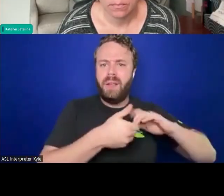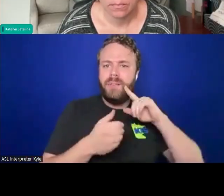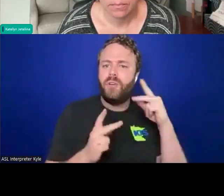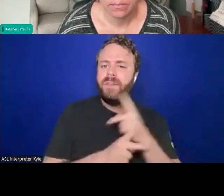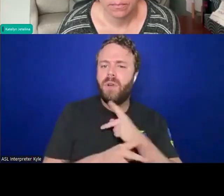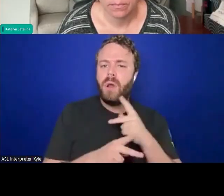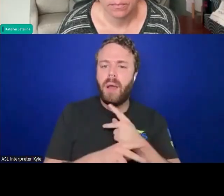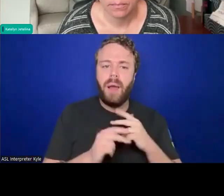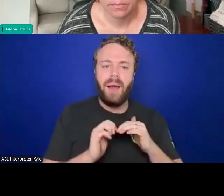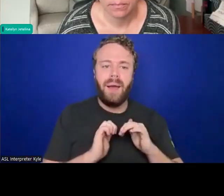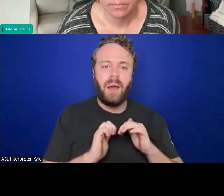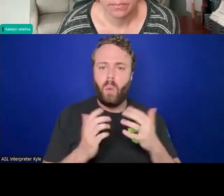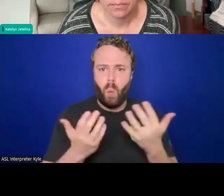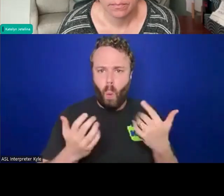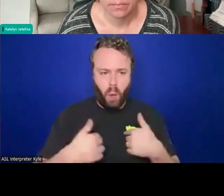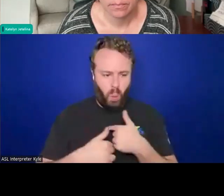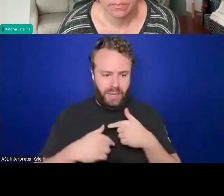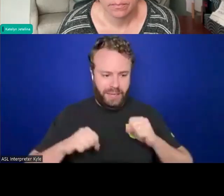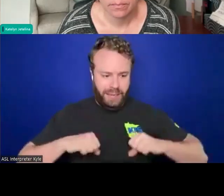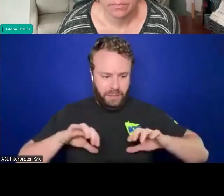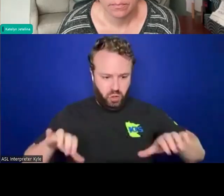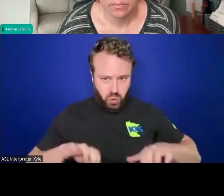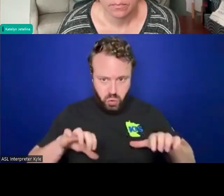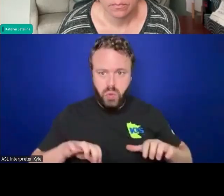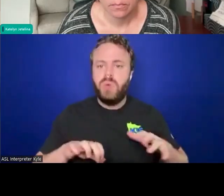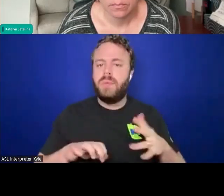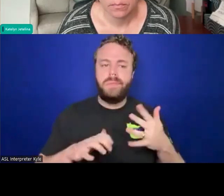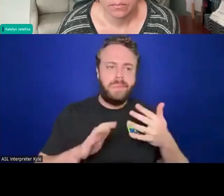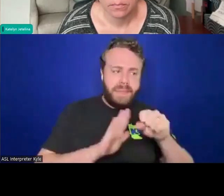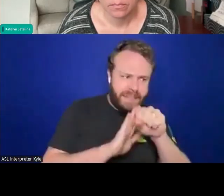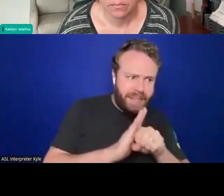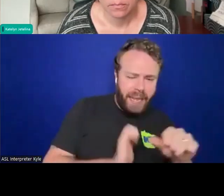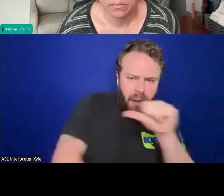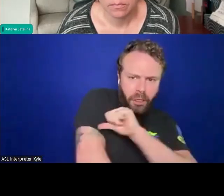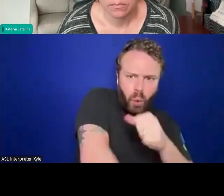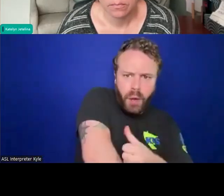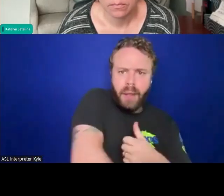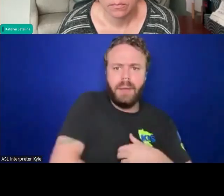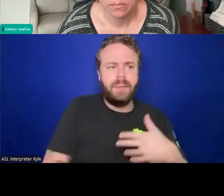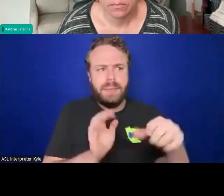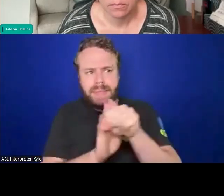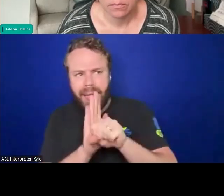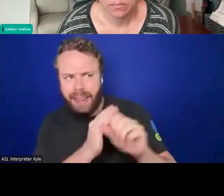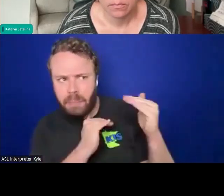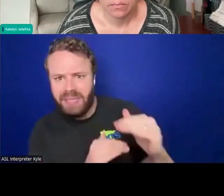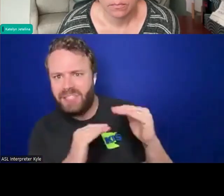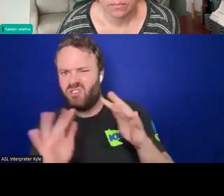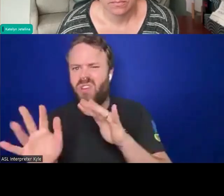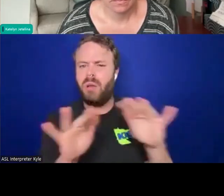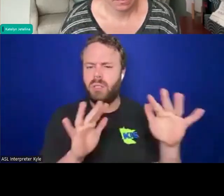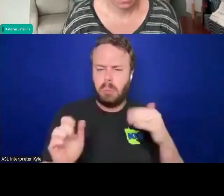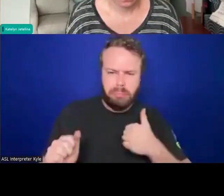done and the nuances of the state authority and limitations at the state level. So apologies for that oversight.